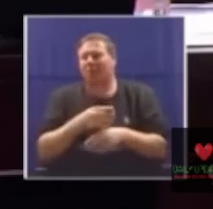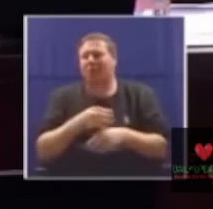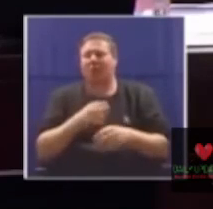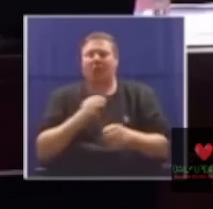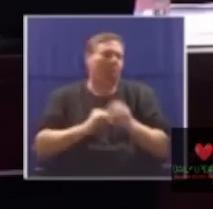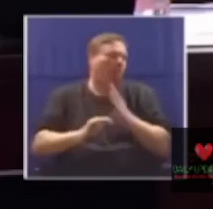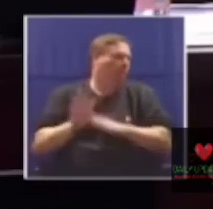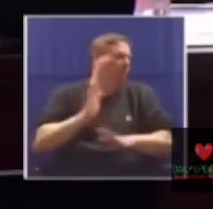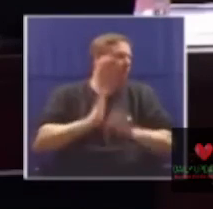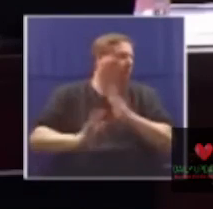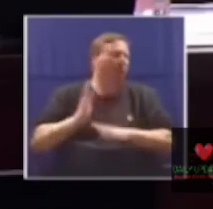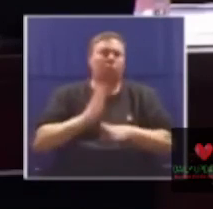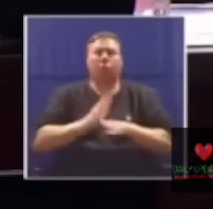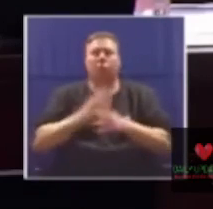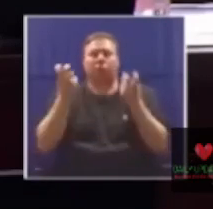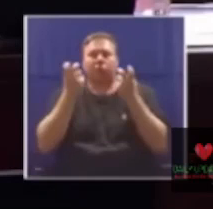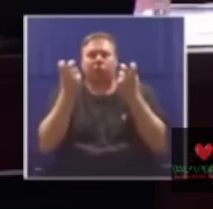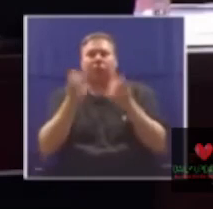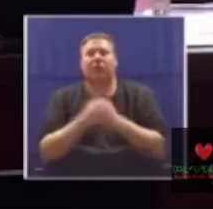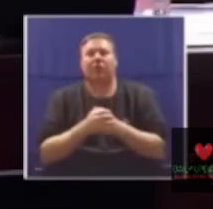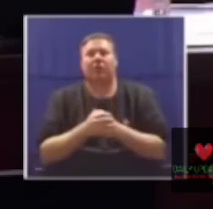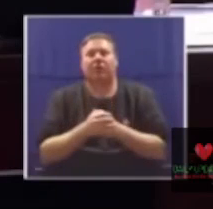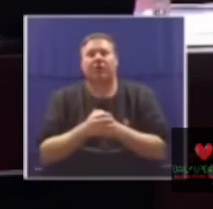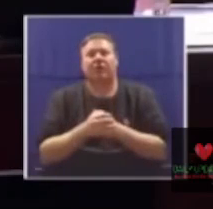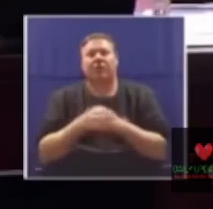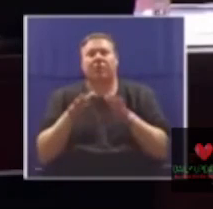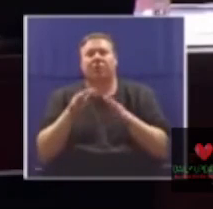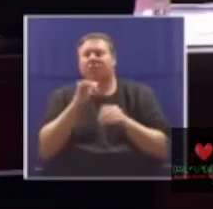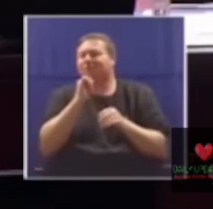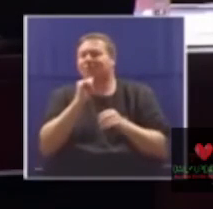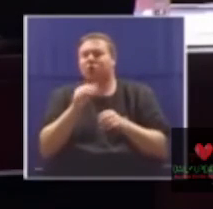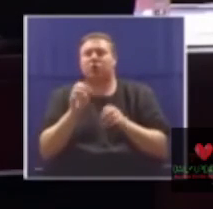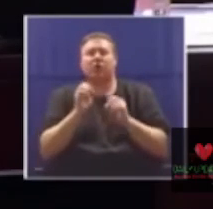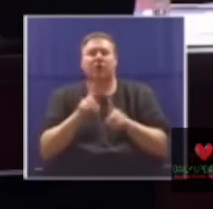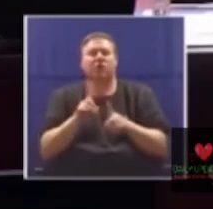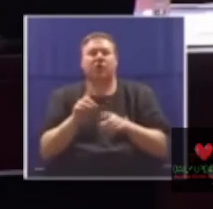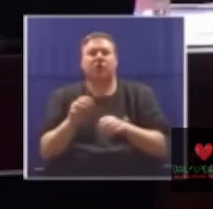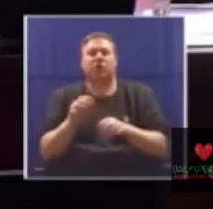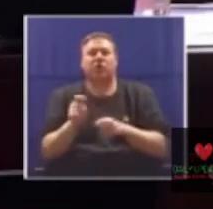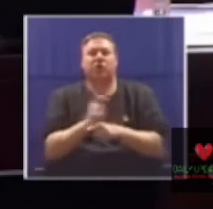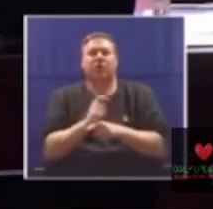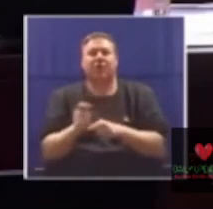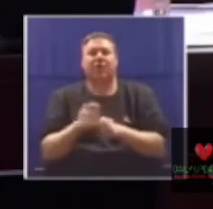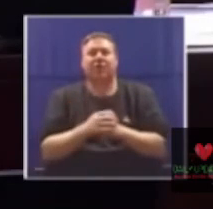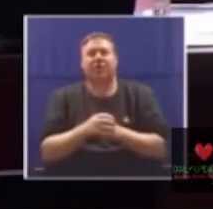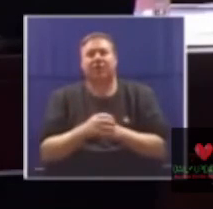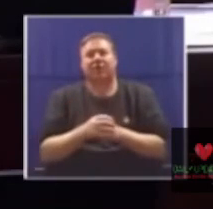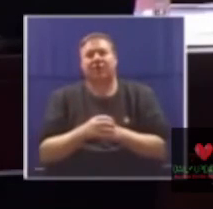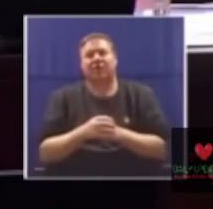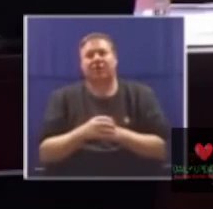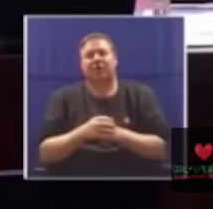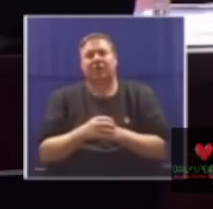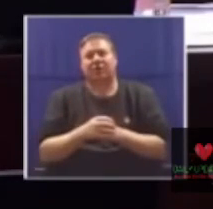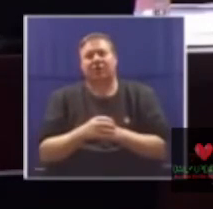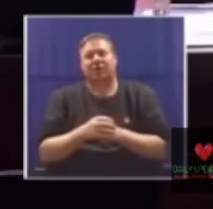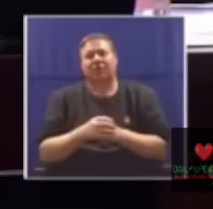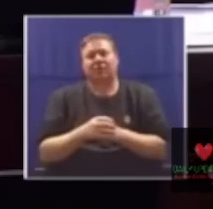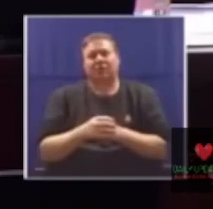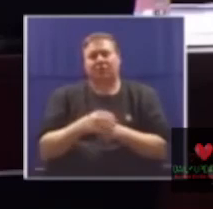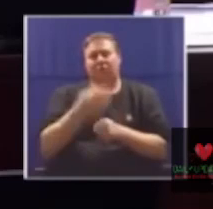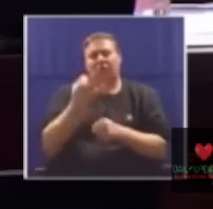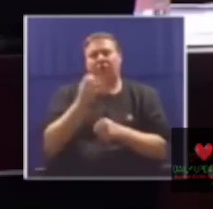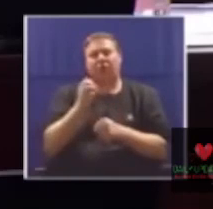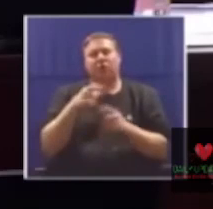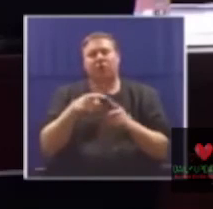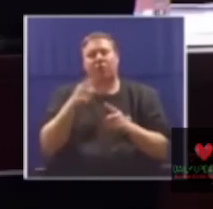discouraged work seekers, but also those who are not in education and training. So of the 30 or 30.1 million